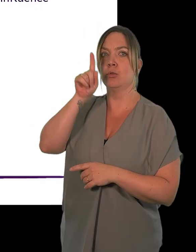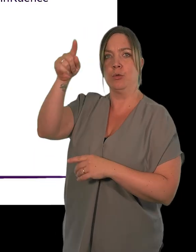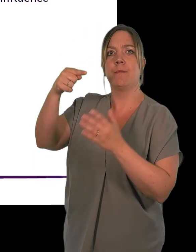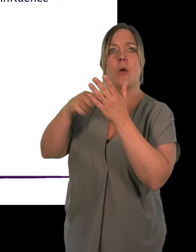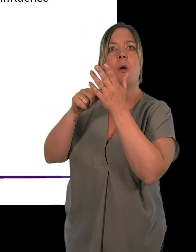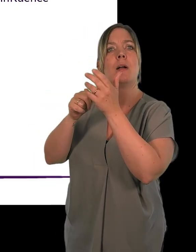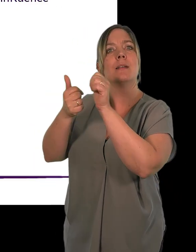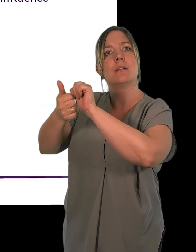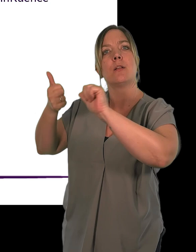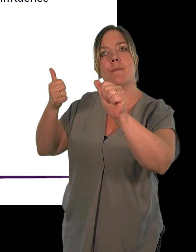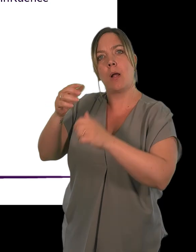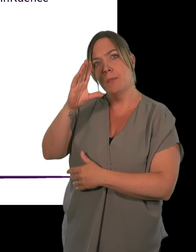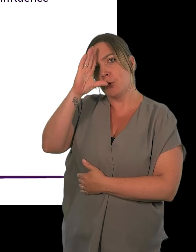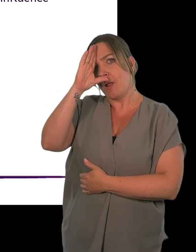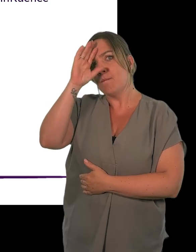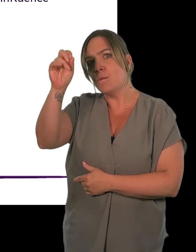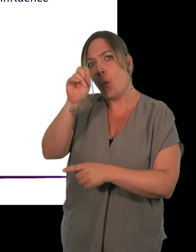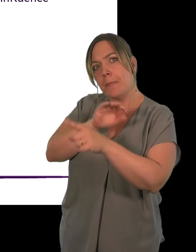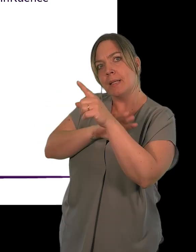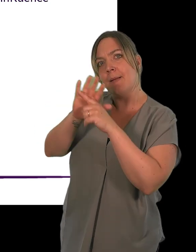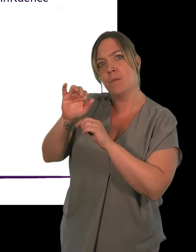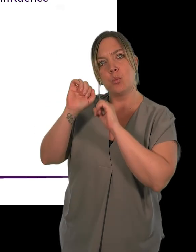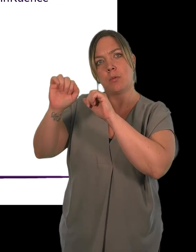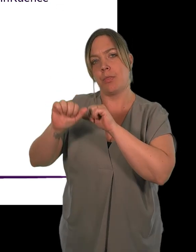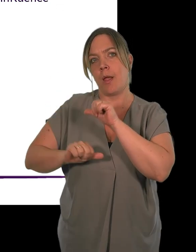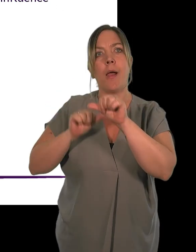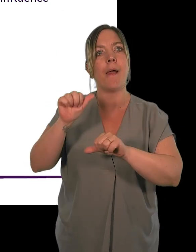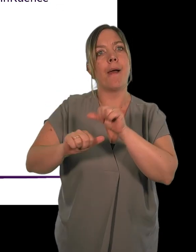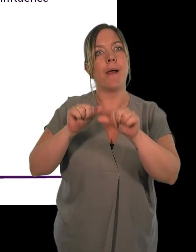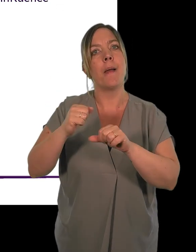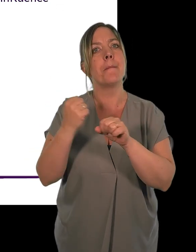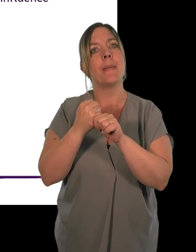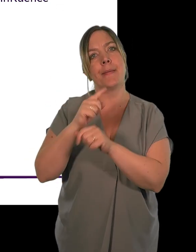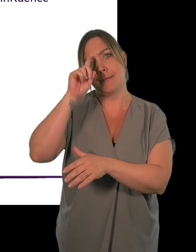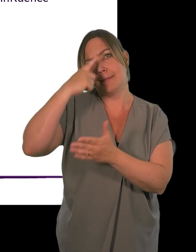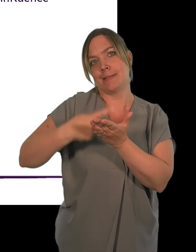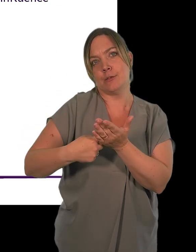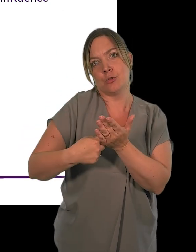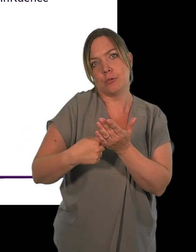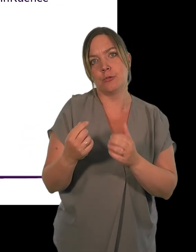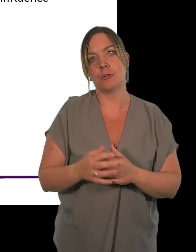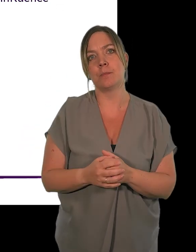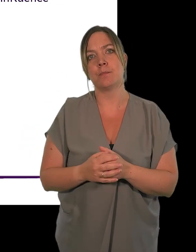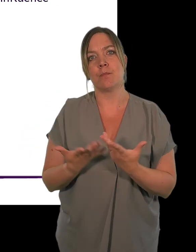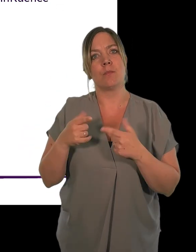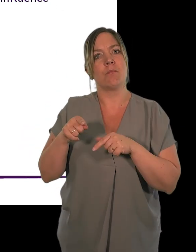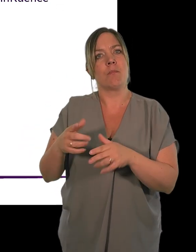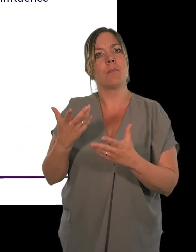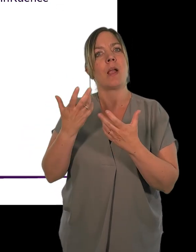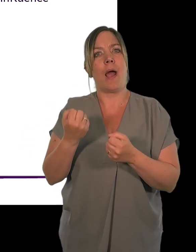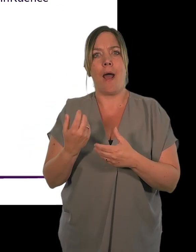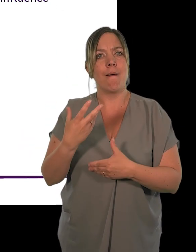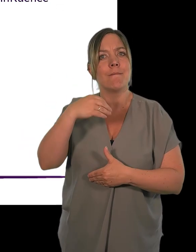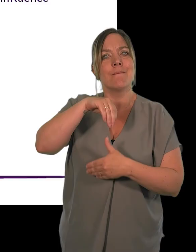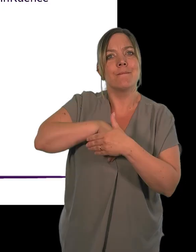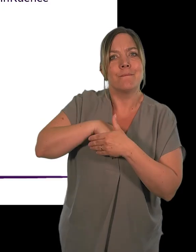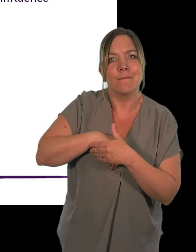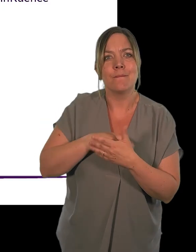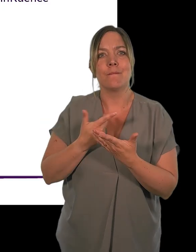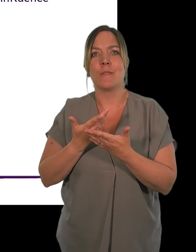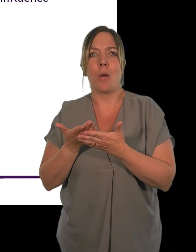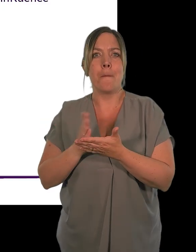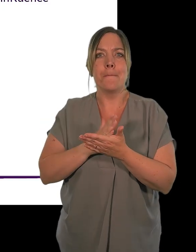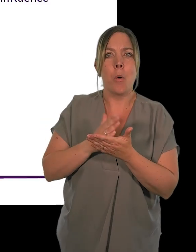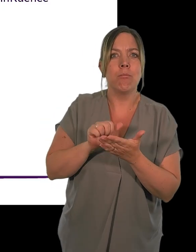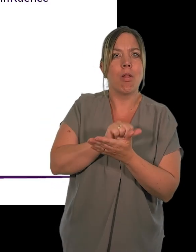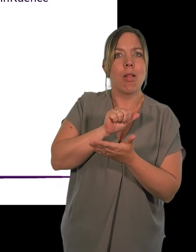making. Again, this is the moral compass that HR or people practitioners have.